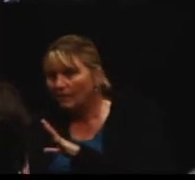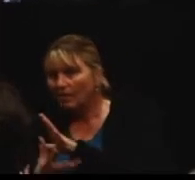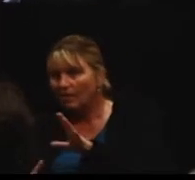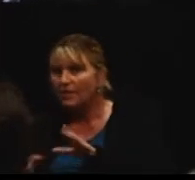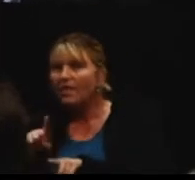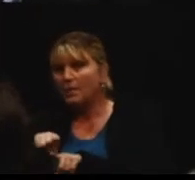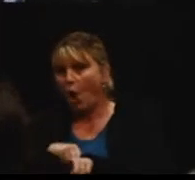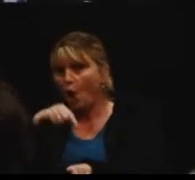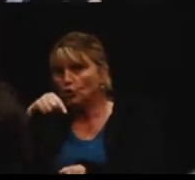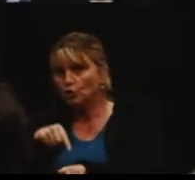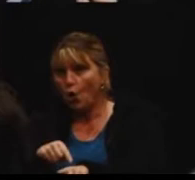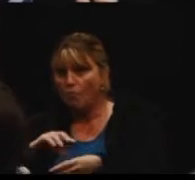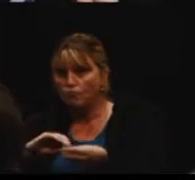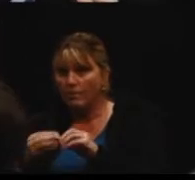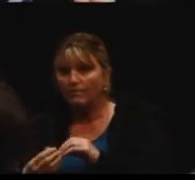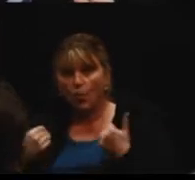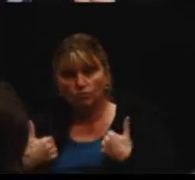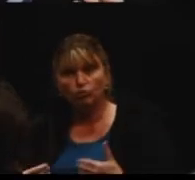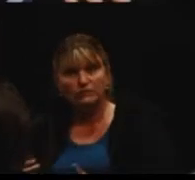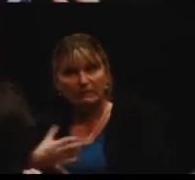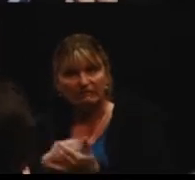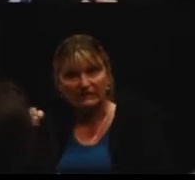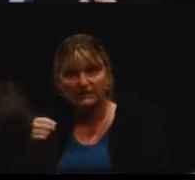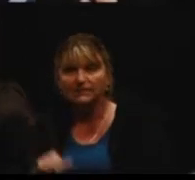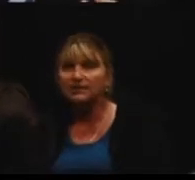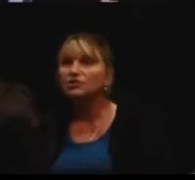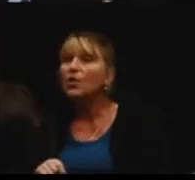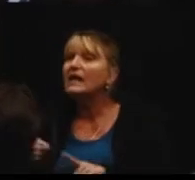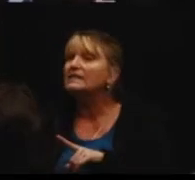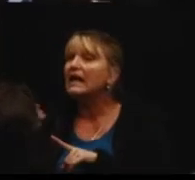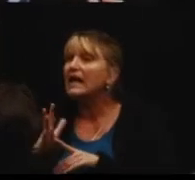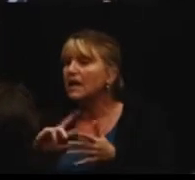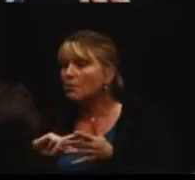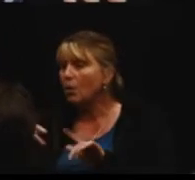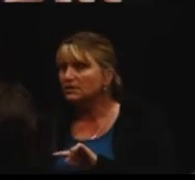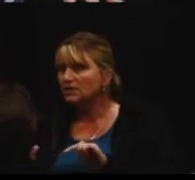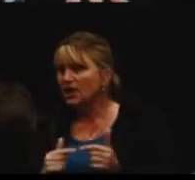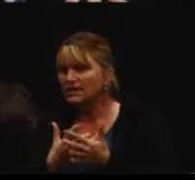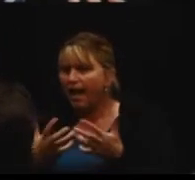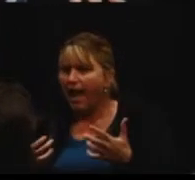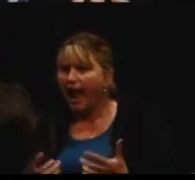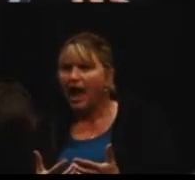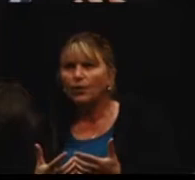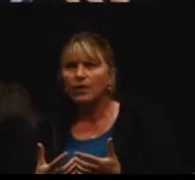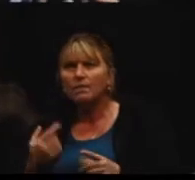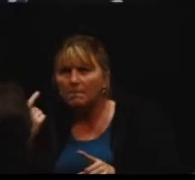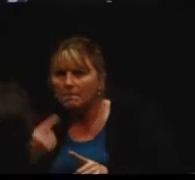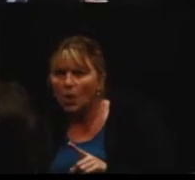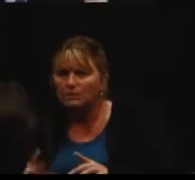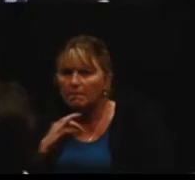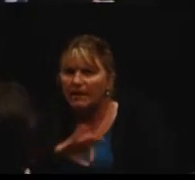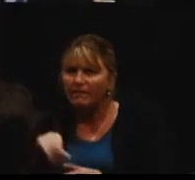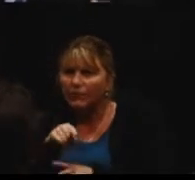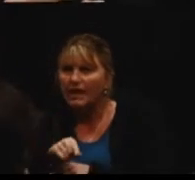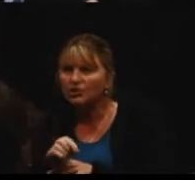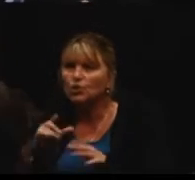prosperity. So for me, that's one of the key kind of policy challenges, is how do we most take advantage of that, so to slow down that